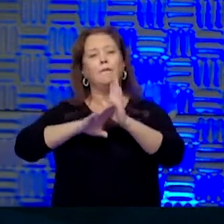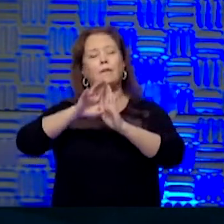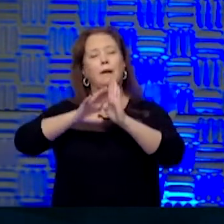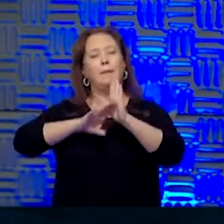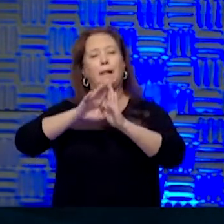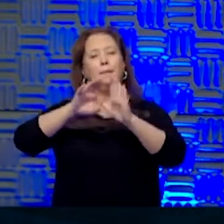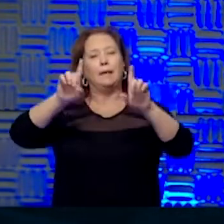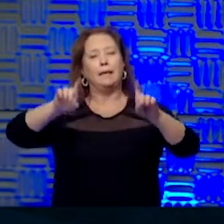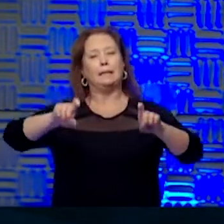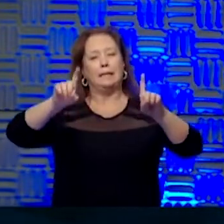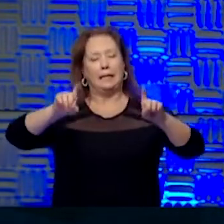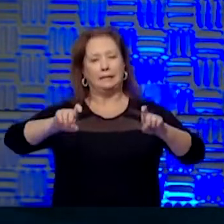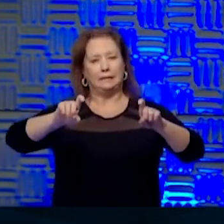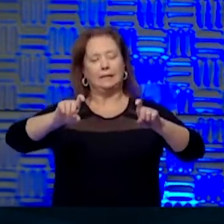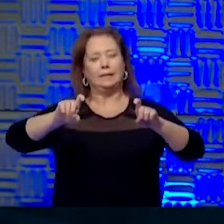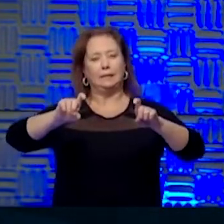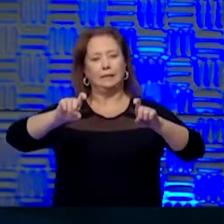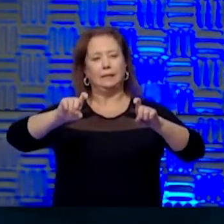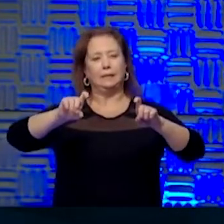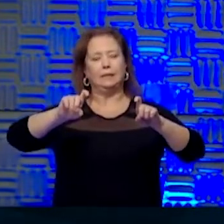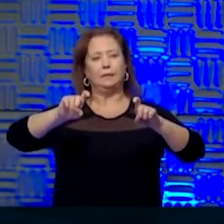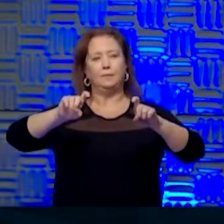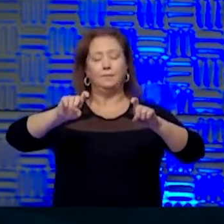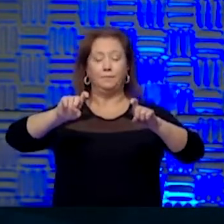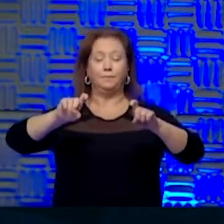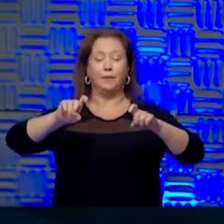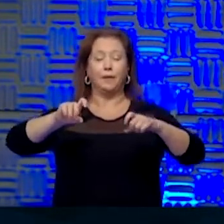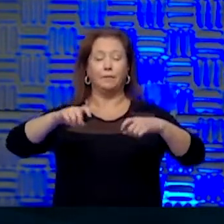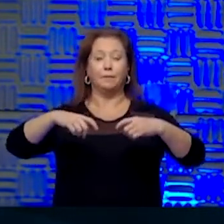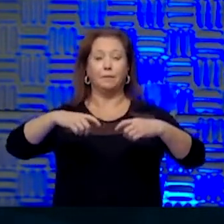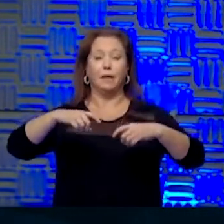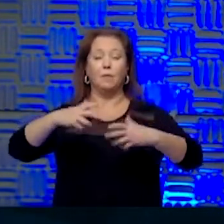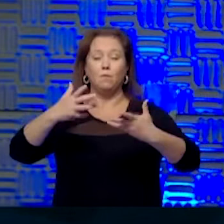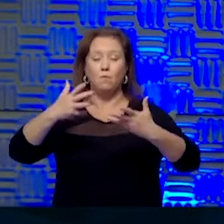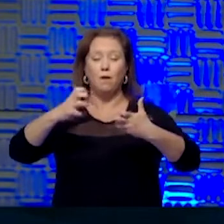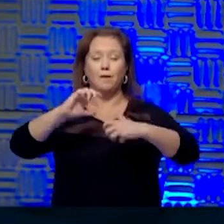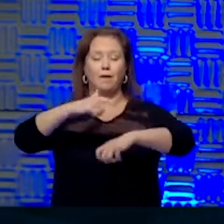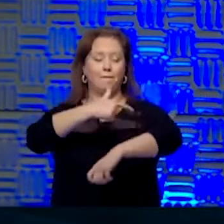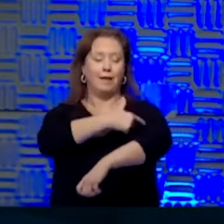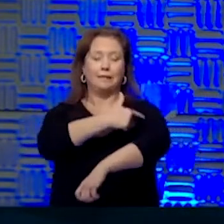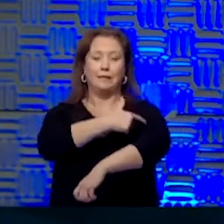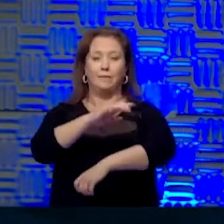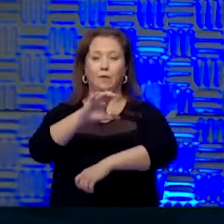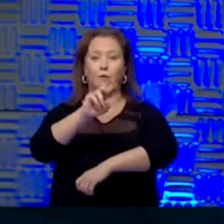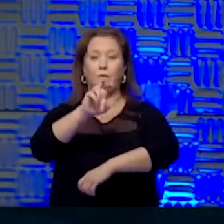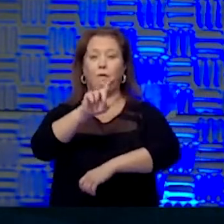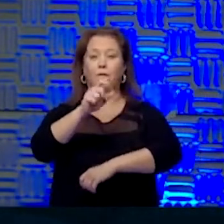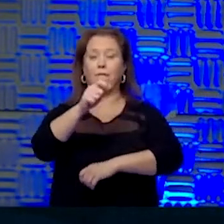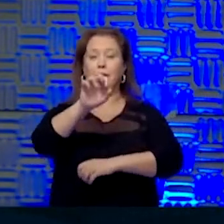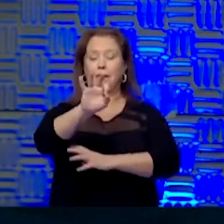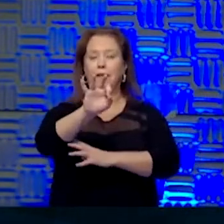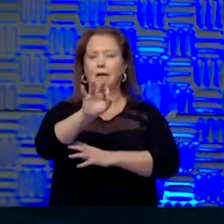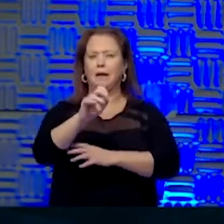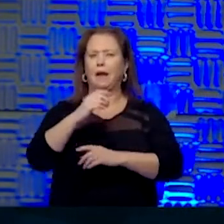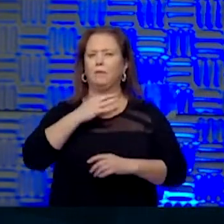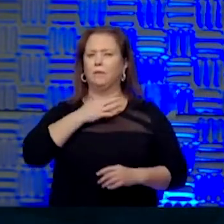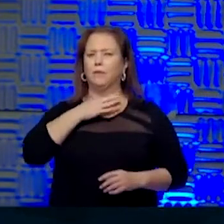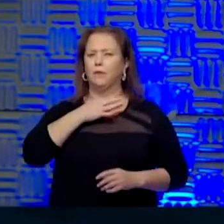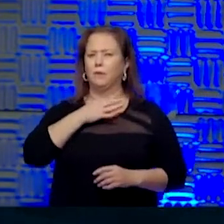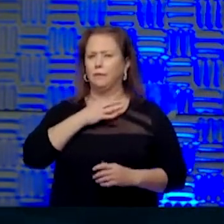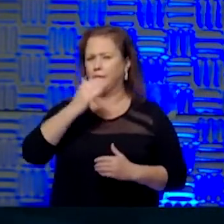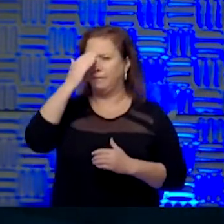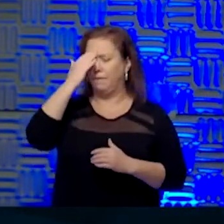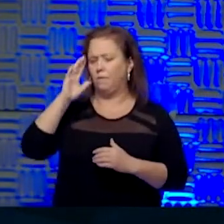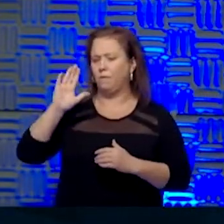and test and put in front of the American people a vaccine for COVID-19. And I was curious and interested in knowing what your takeaway